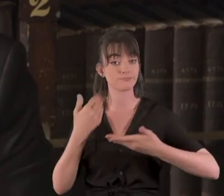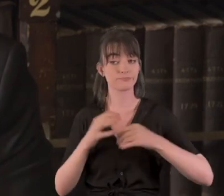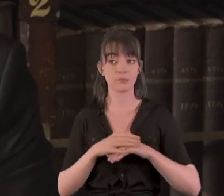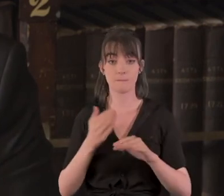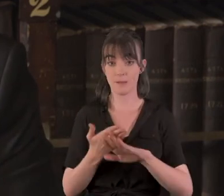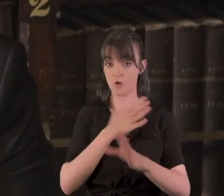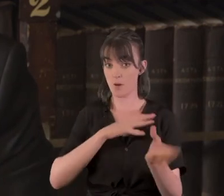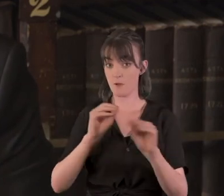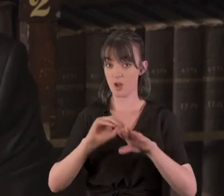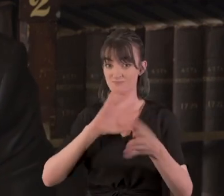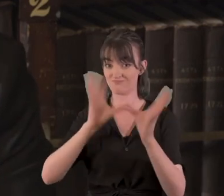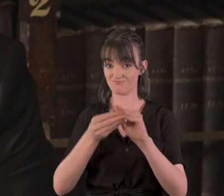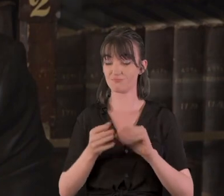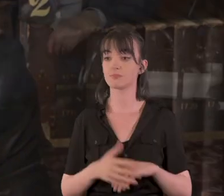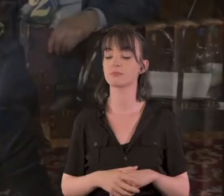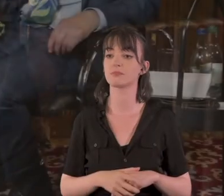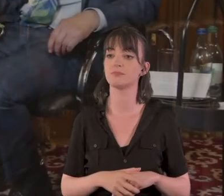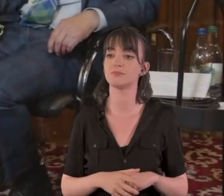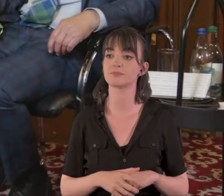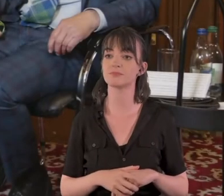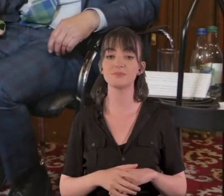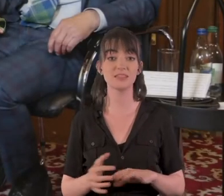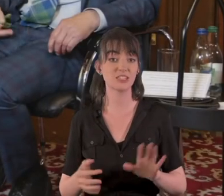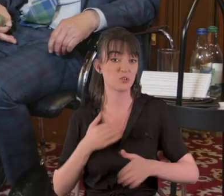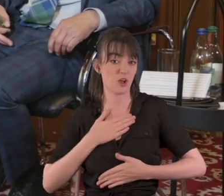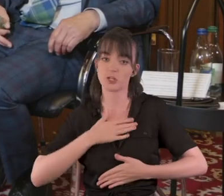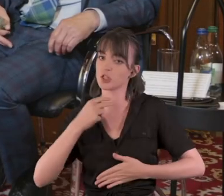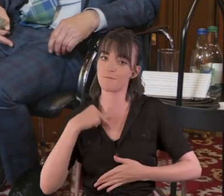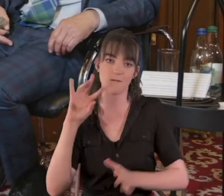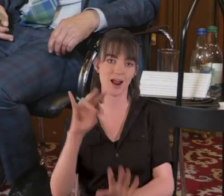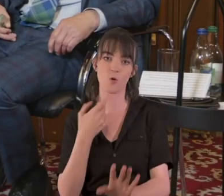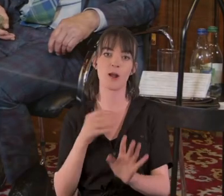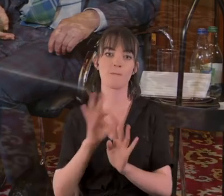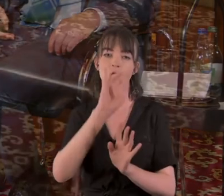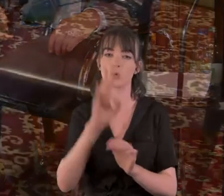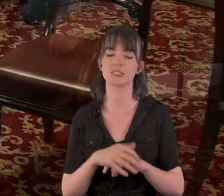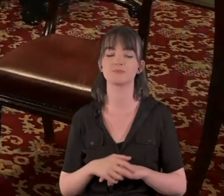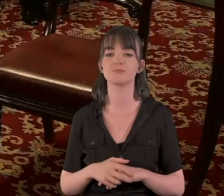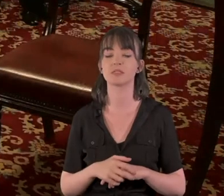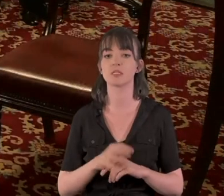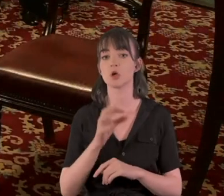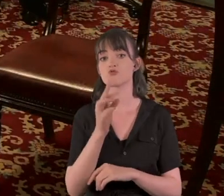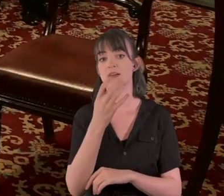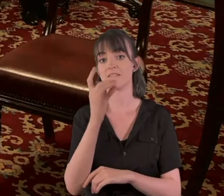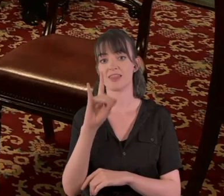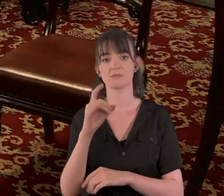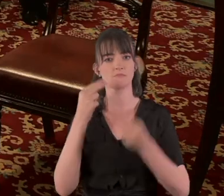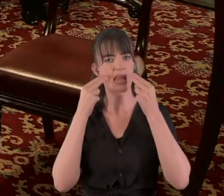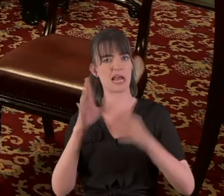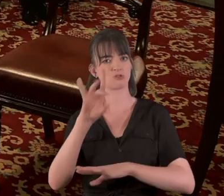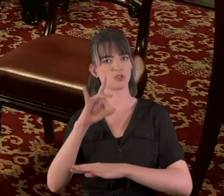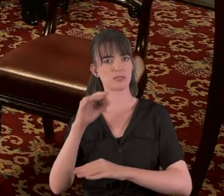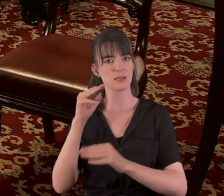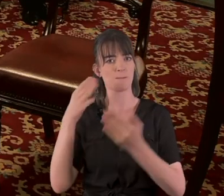the final stages of thanking him. If I may, just a very quick point to the questioner there. Griffith was the natural choice. He was the Minister for Foreign